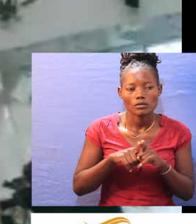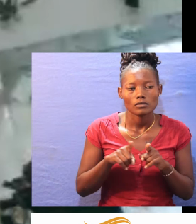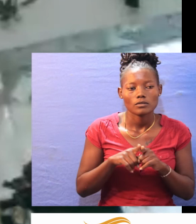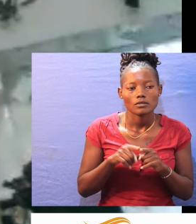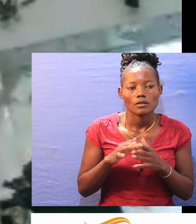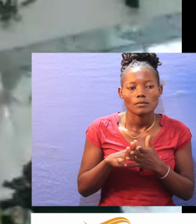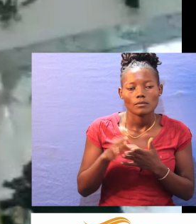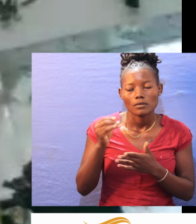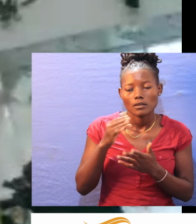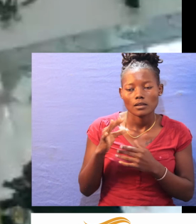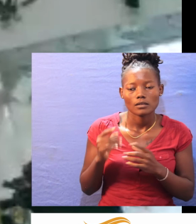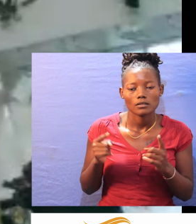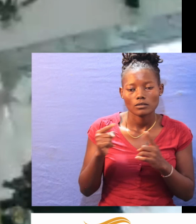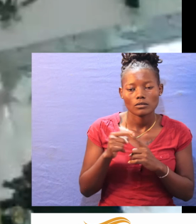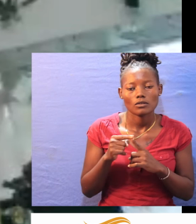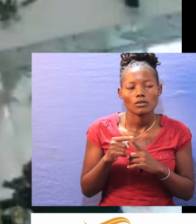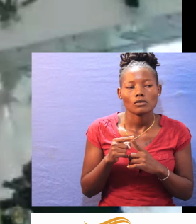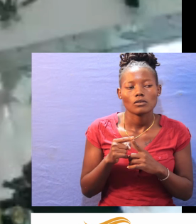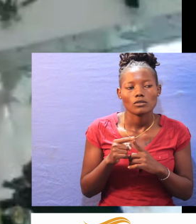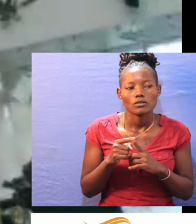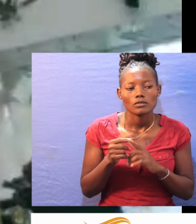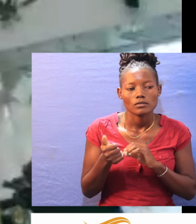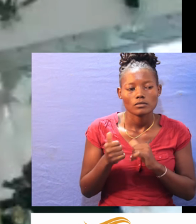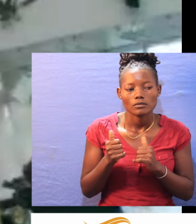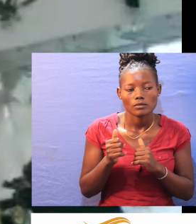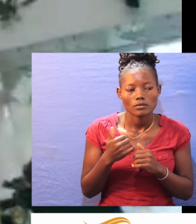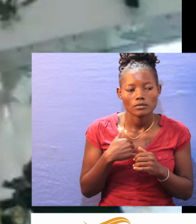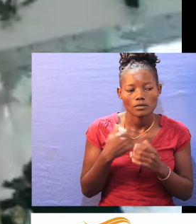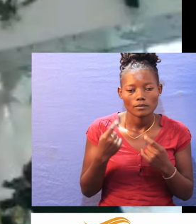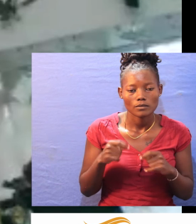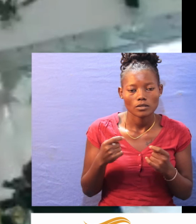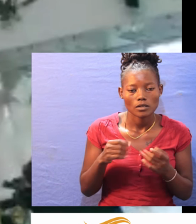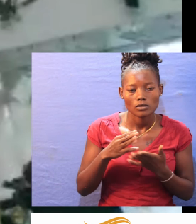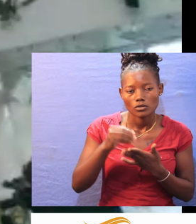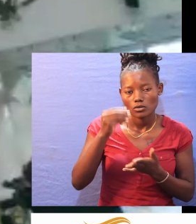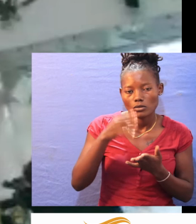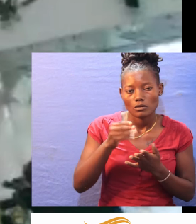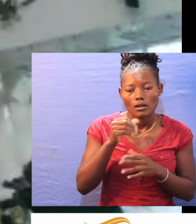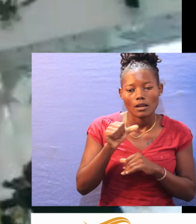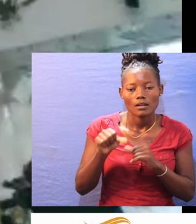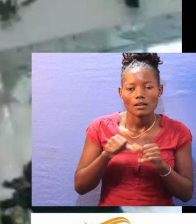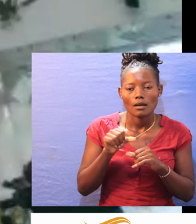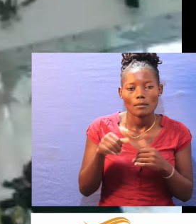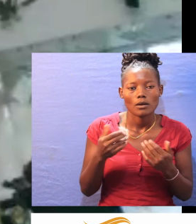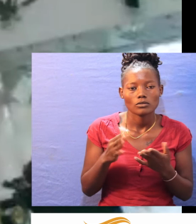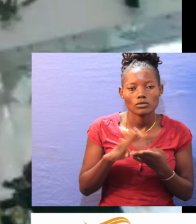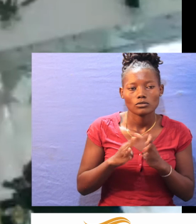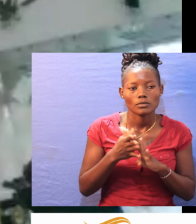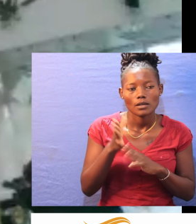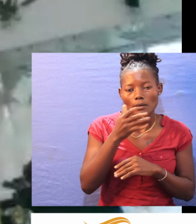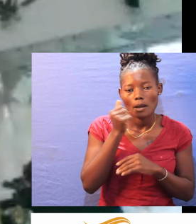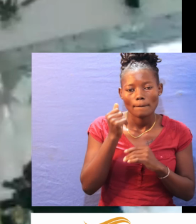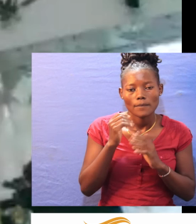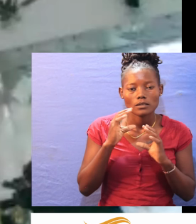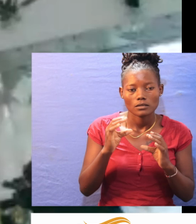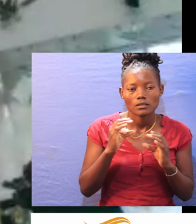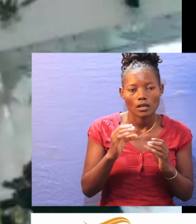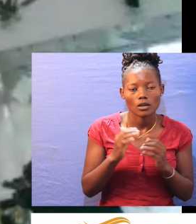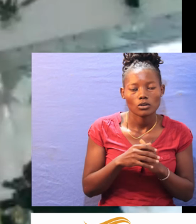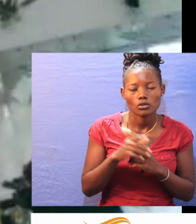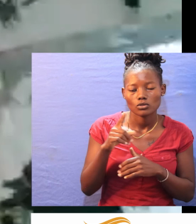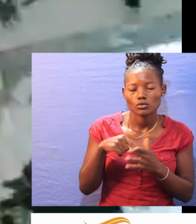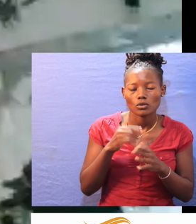learning goals. I want to learn more about sport. I'm still trying to learn. I'm trying to learn about how to be a better coach. What steps can